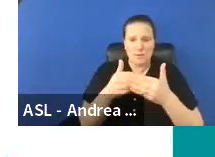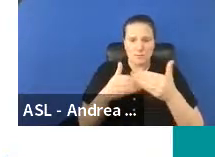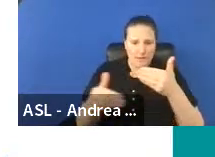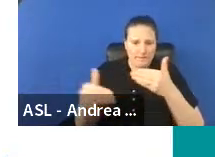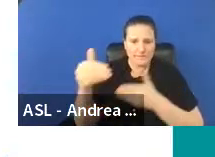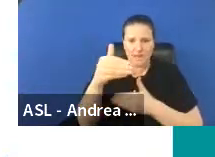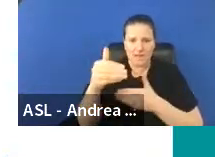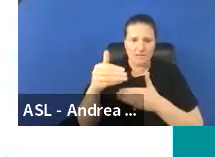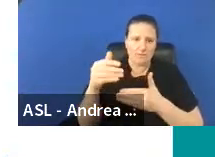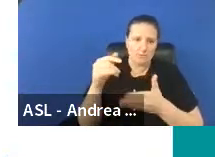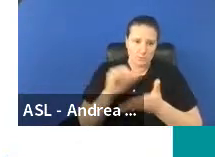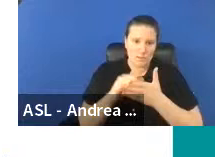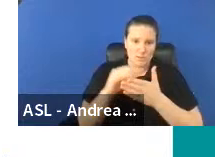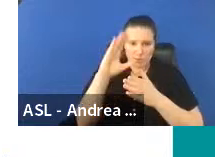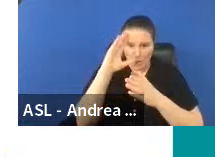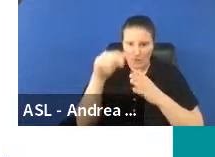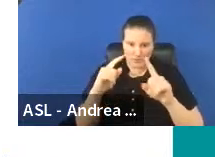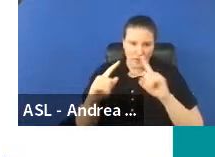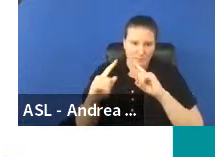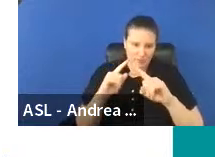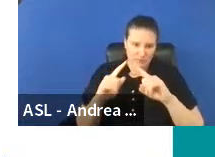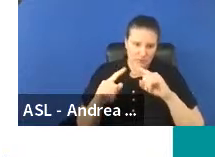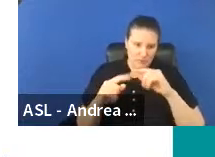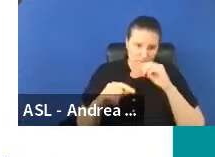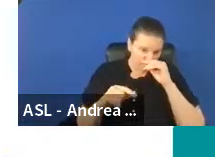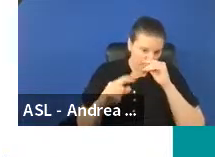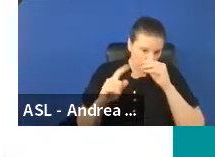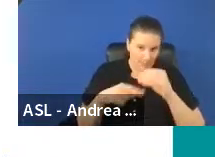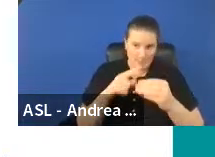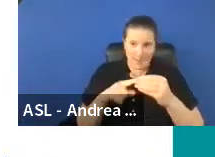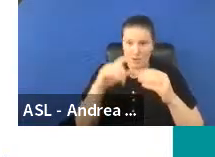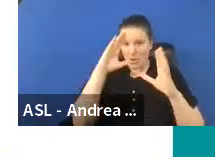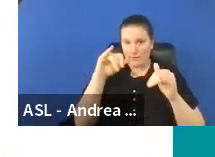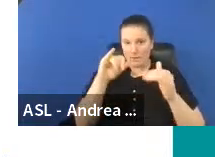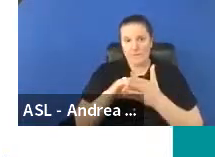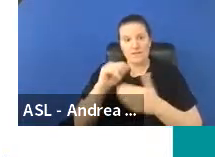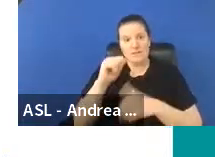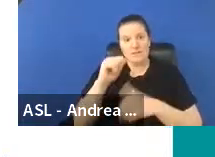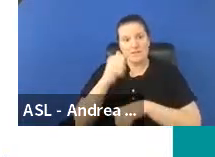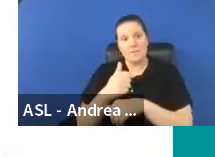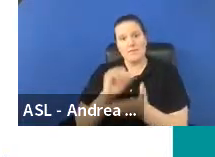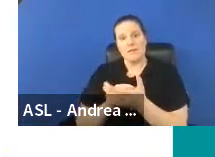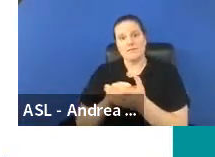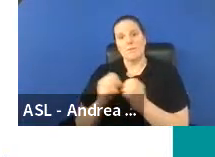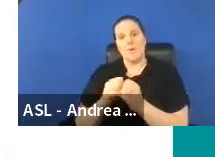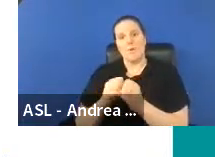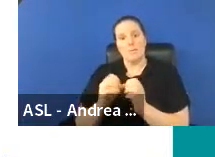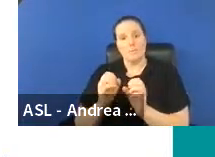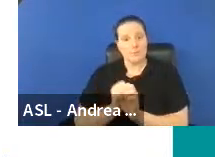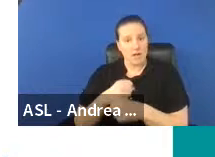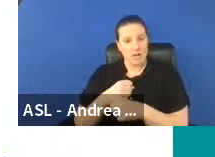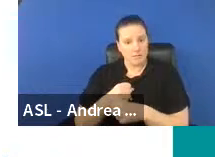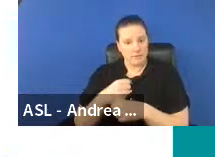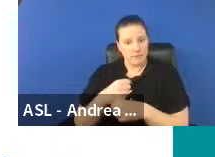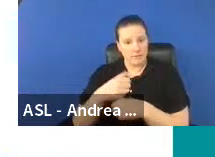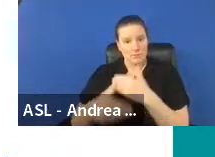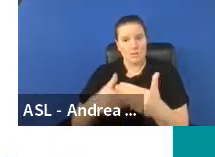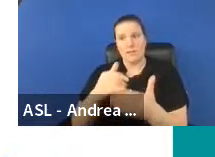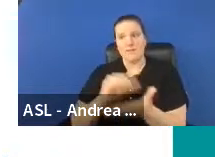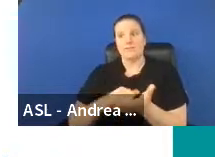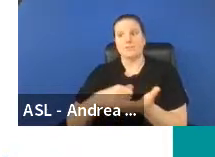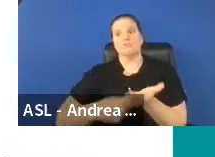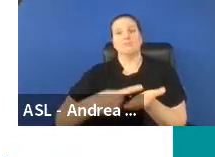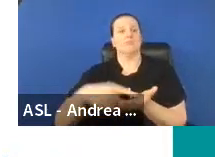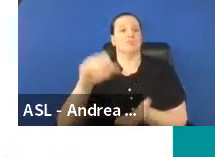we're going to have a conversation about. So hopefully we can arrange it so that this is really a more productive process rather than just talking to